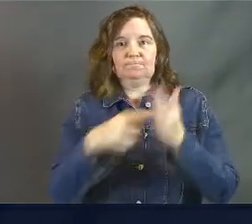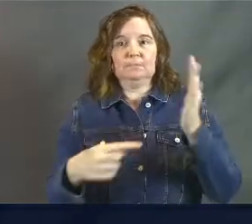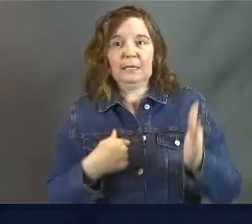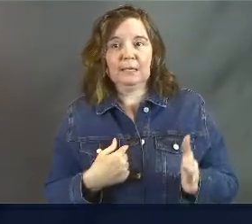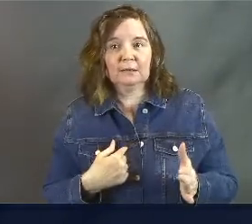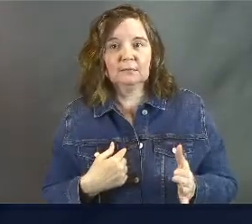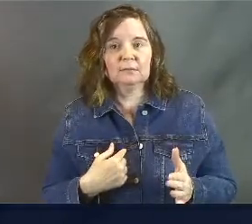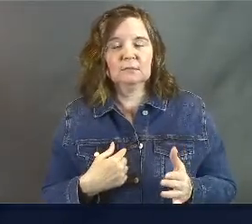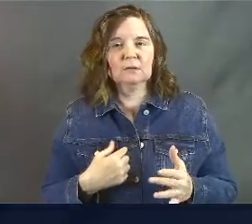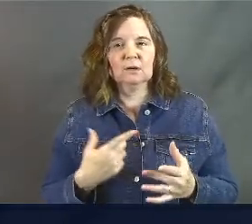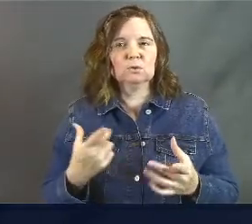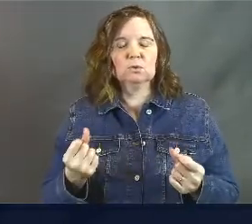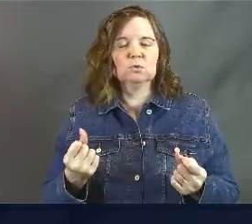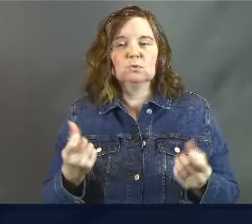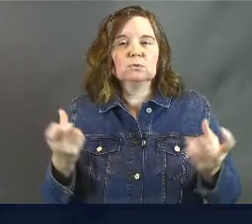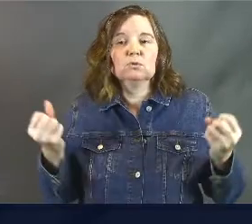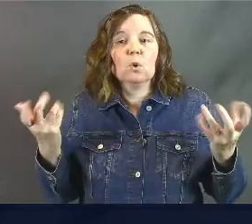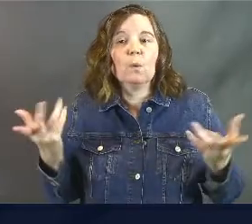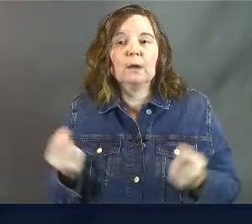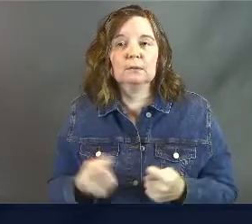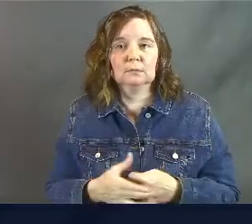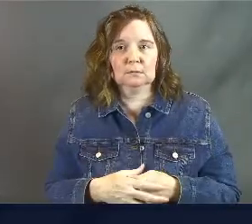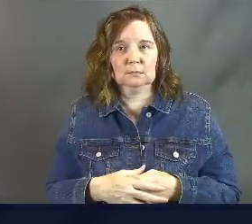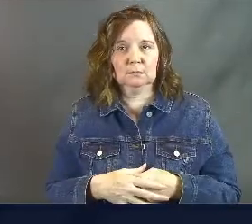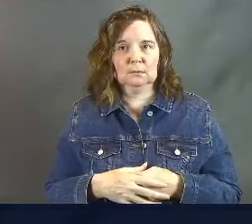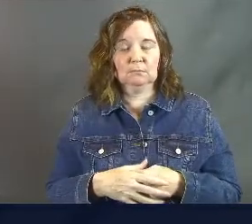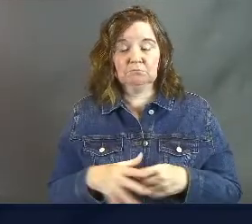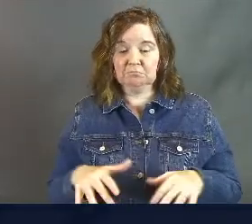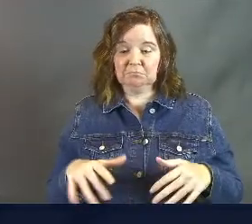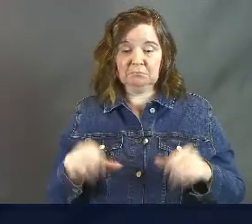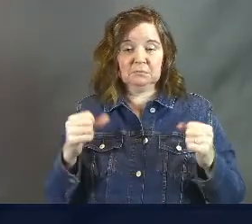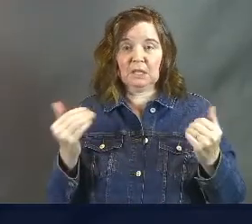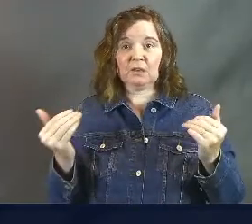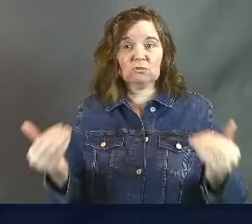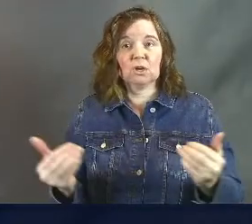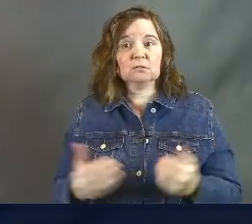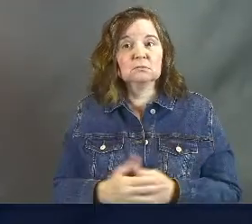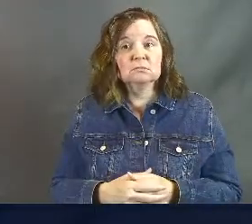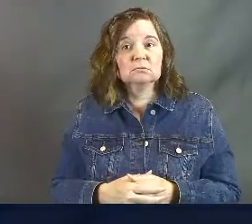me. So what? Take the chance.